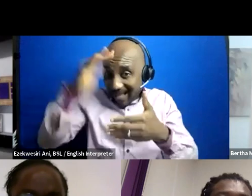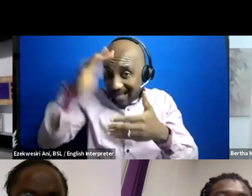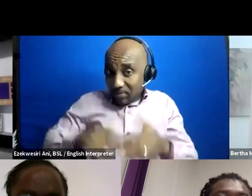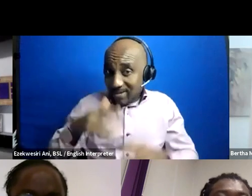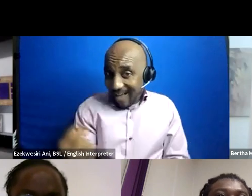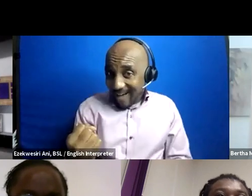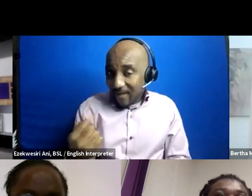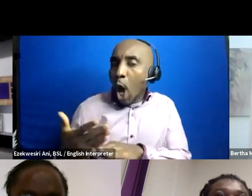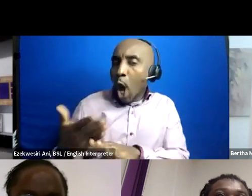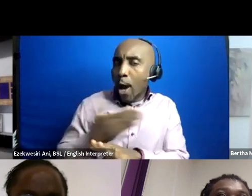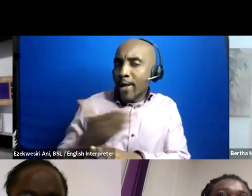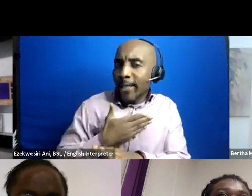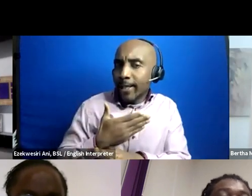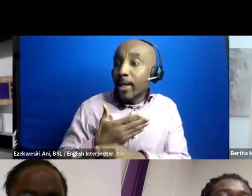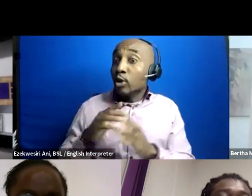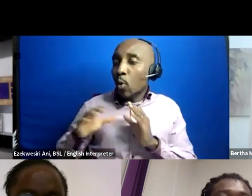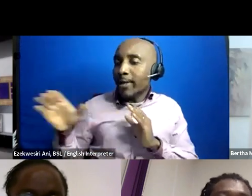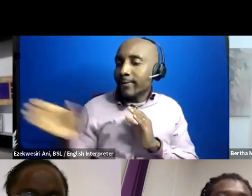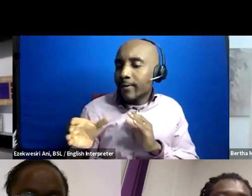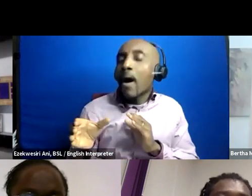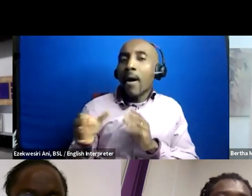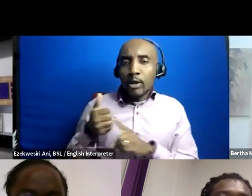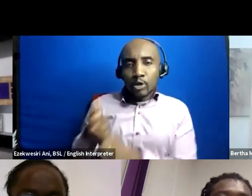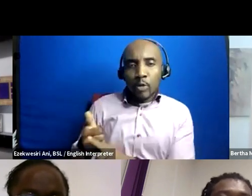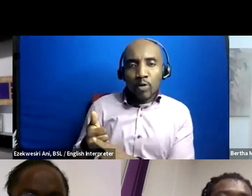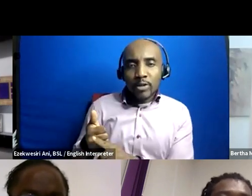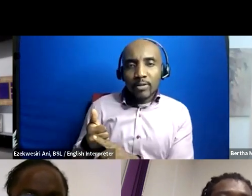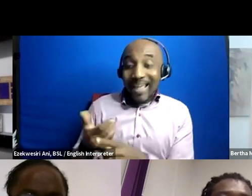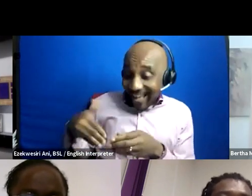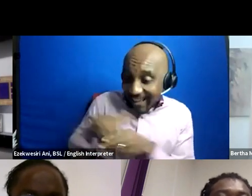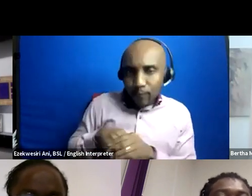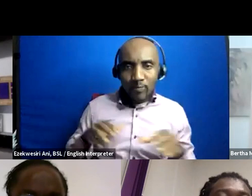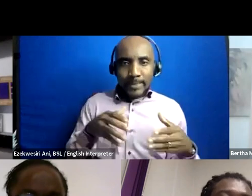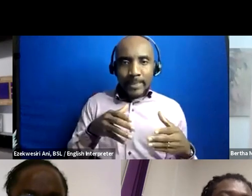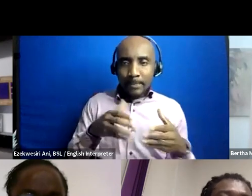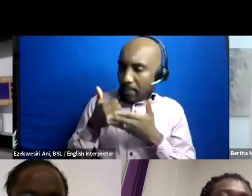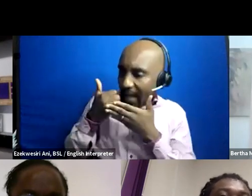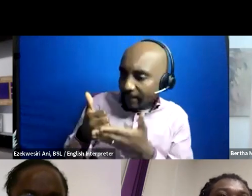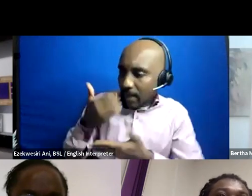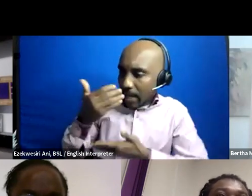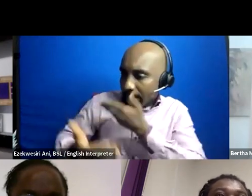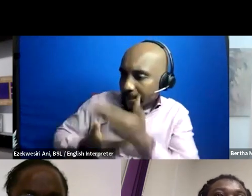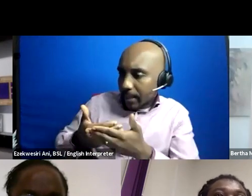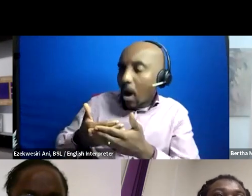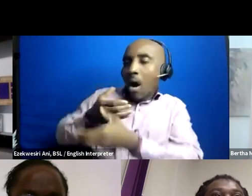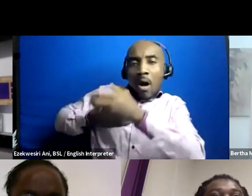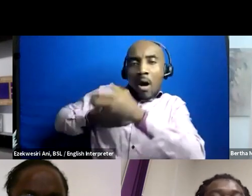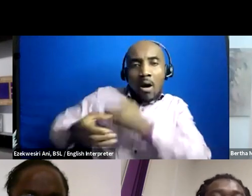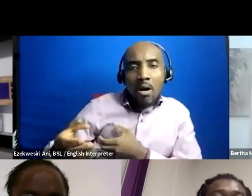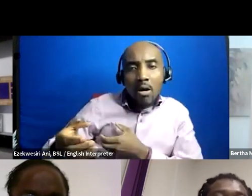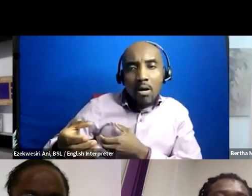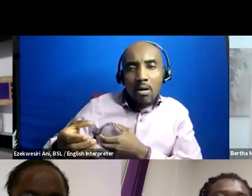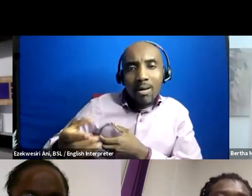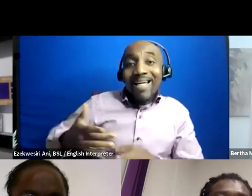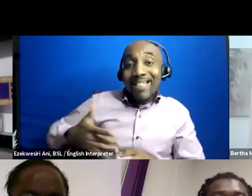support, so that they're there with the team, you know, to advise. People with lived experience need to